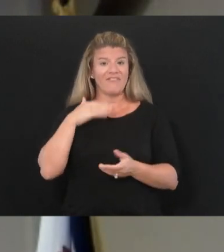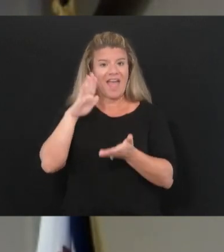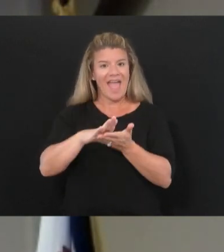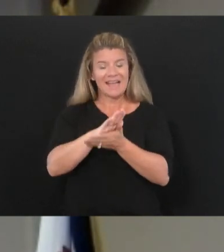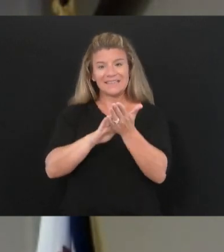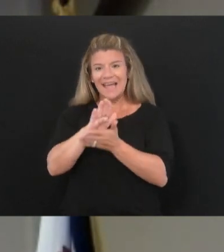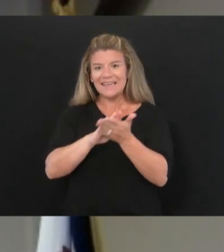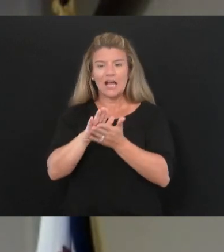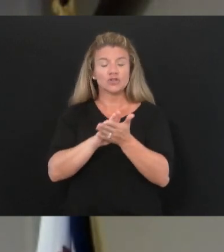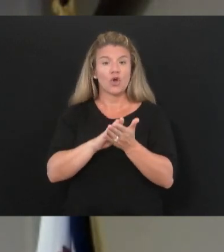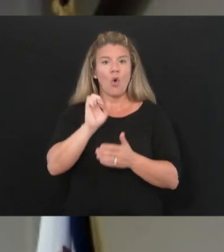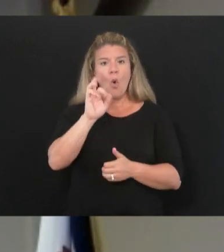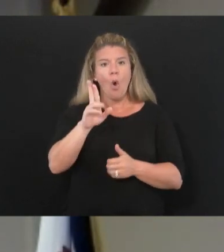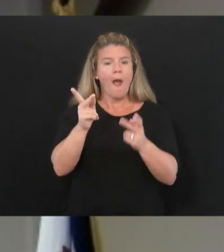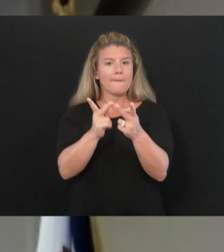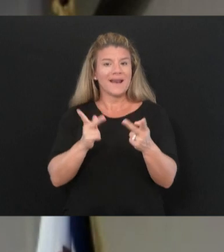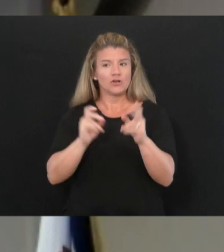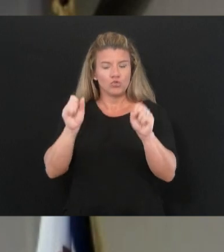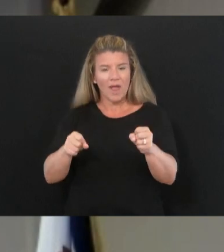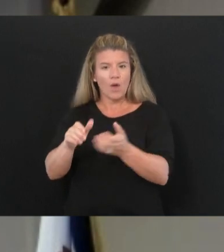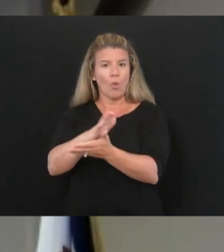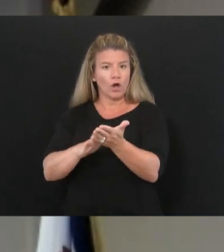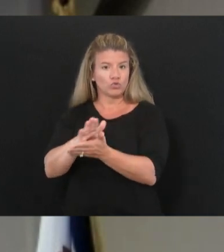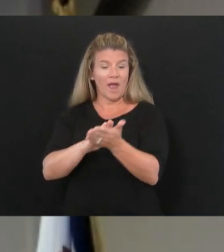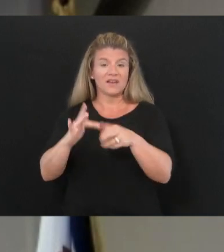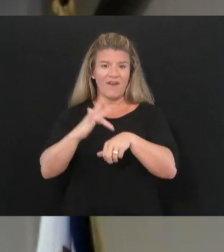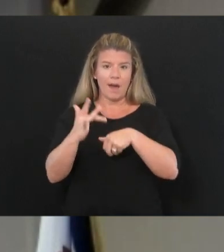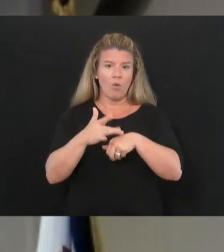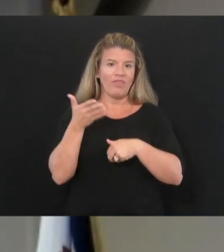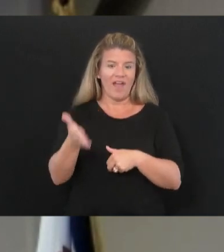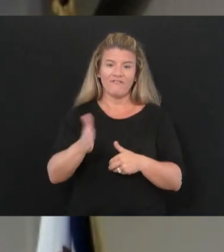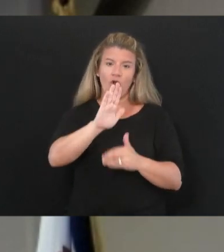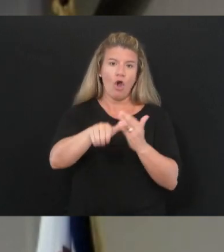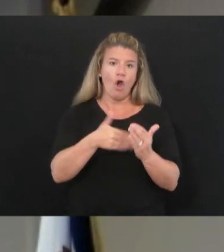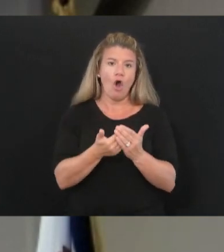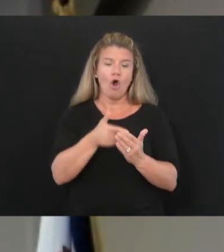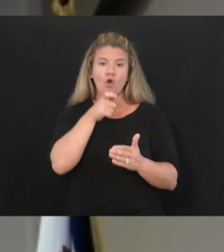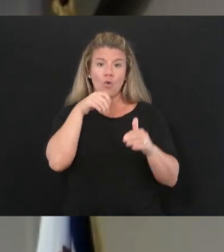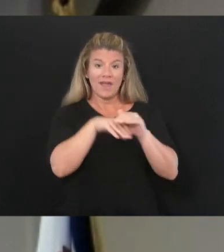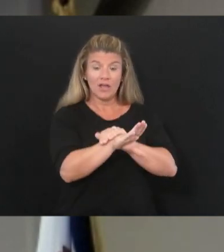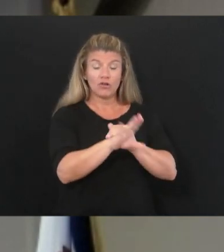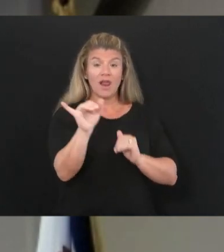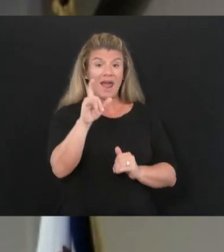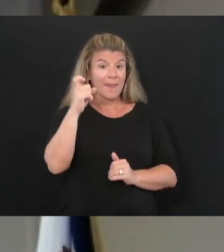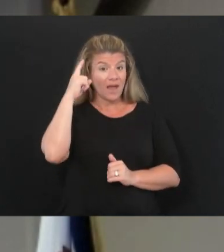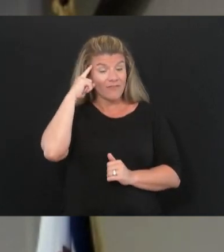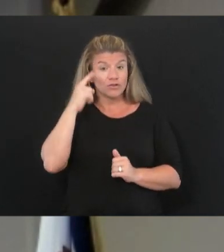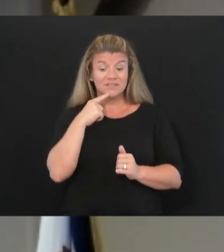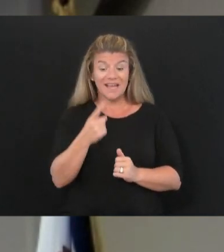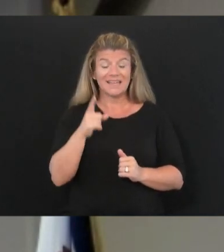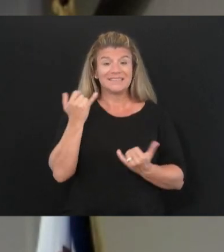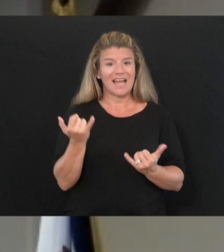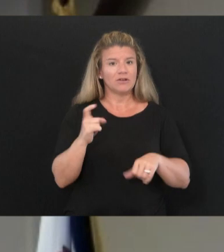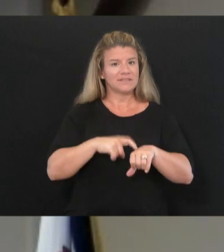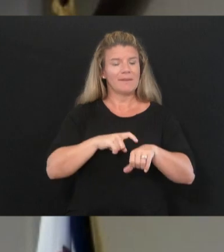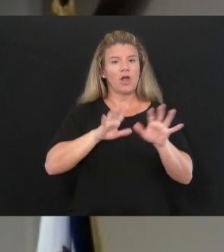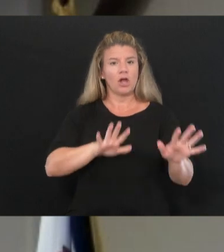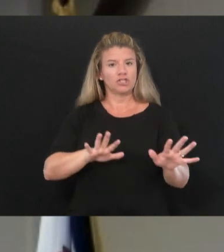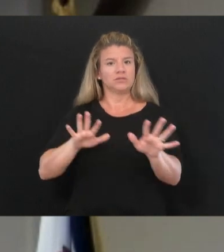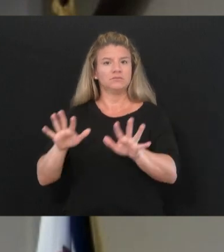hand sanitizer stations available. So again, as the governor said, be cautious, go